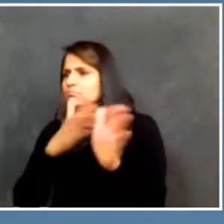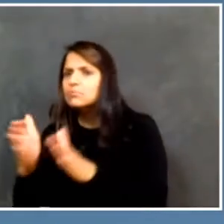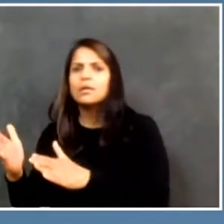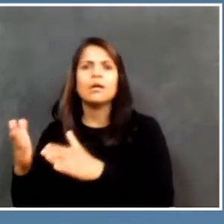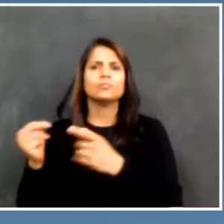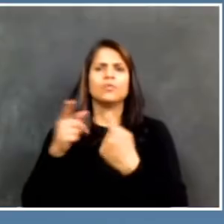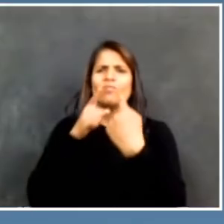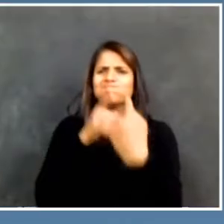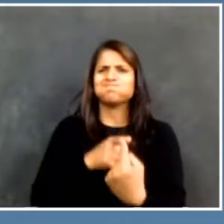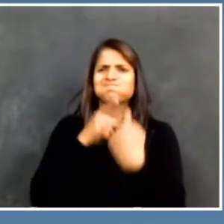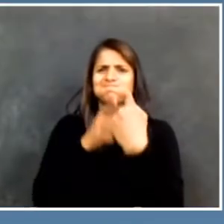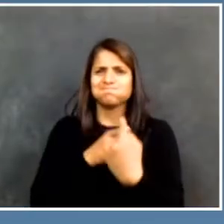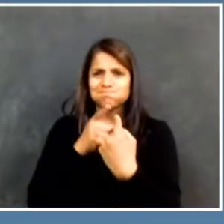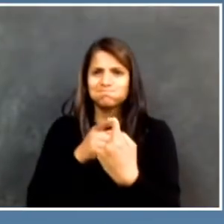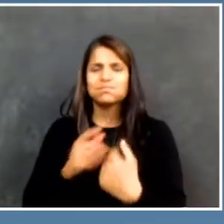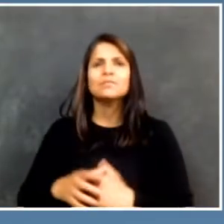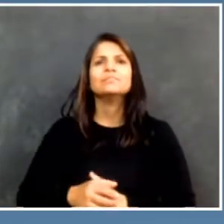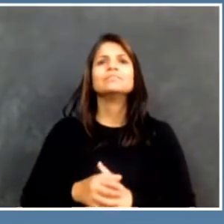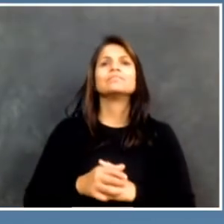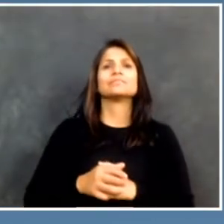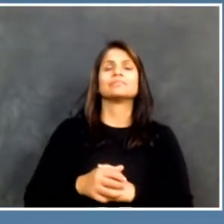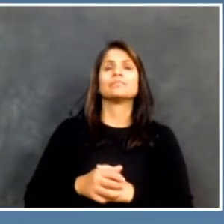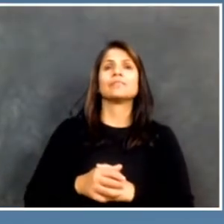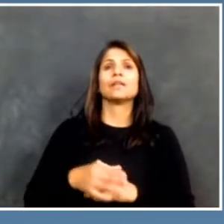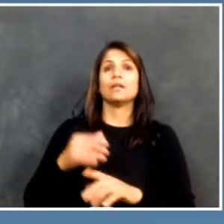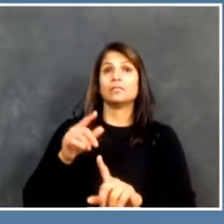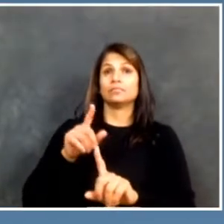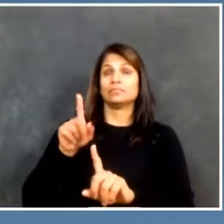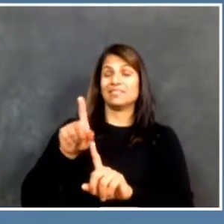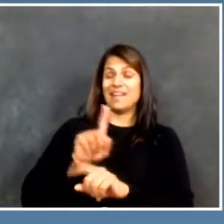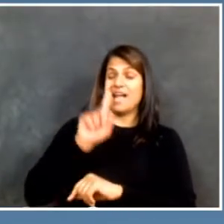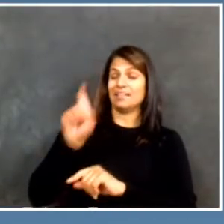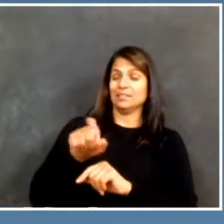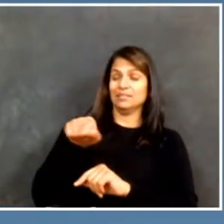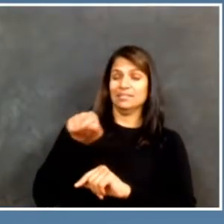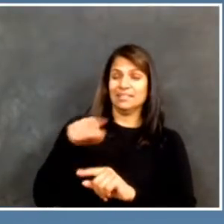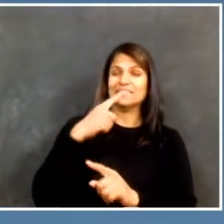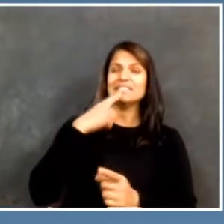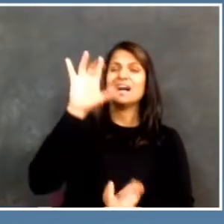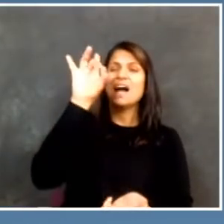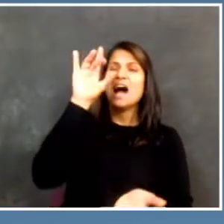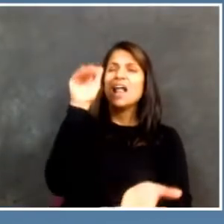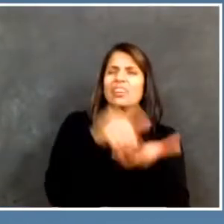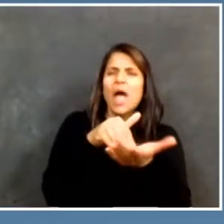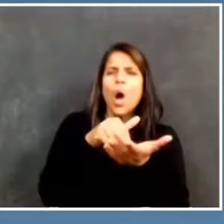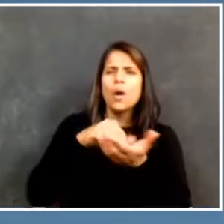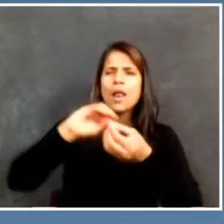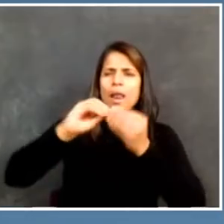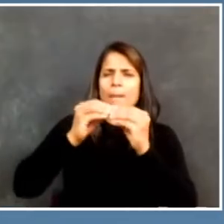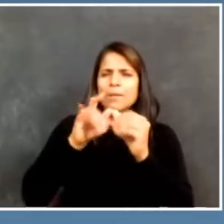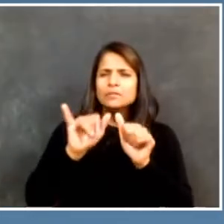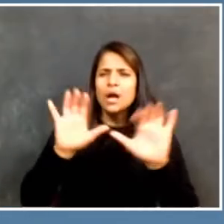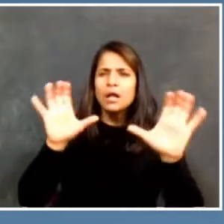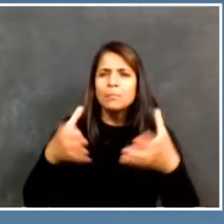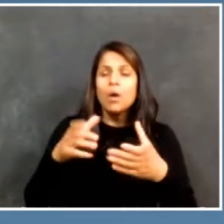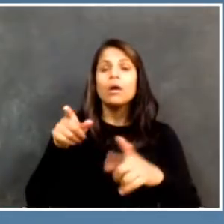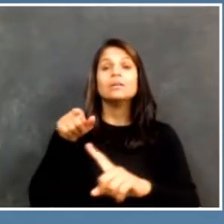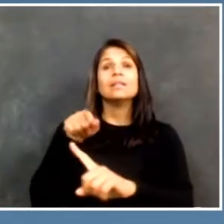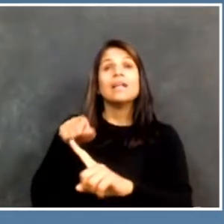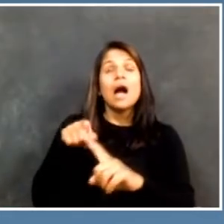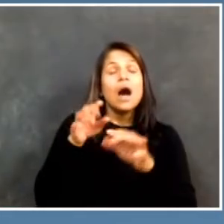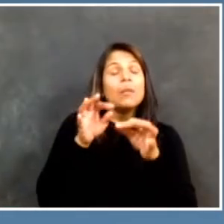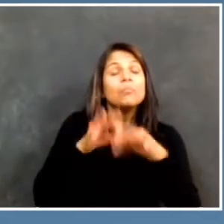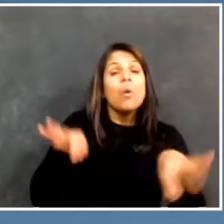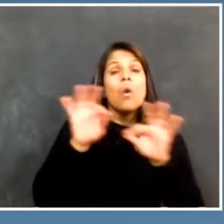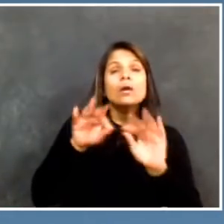of the same number of deaths during that period, or excuse me, let me start again. The number of